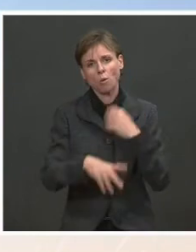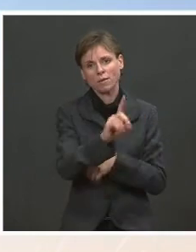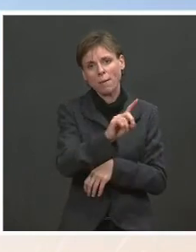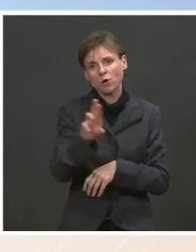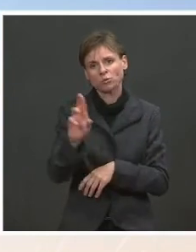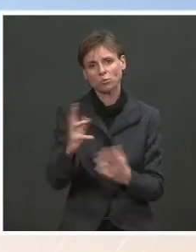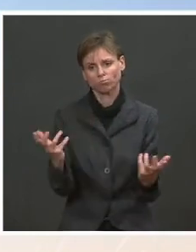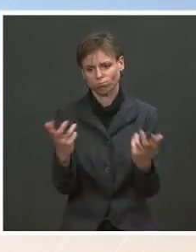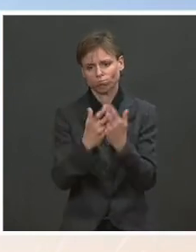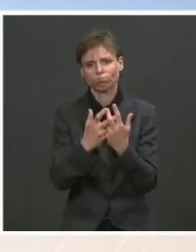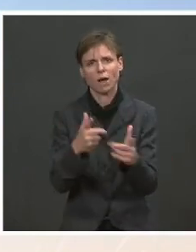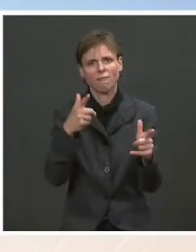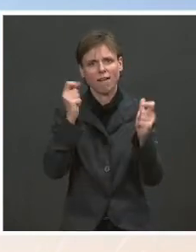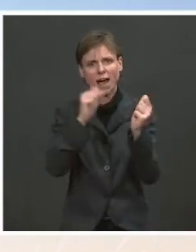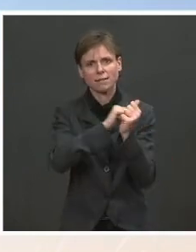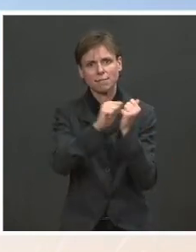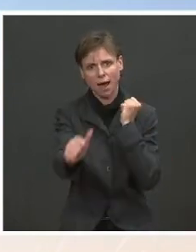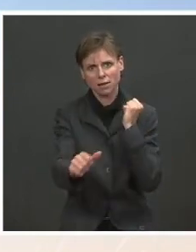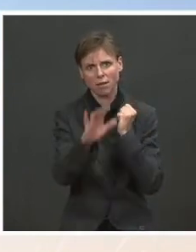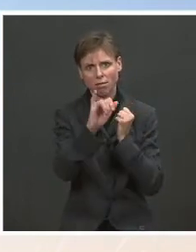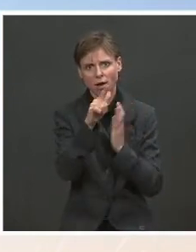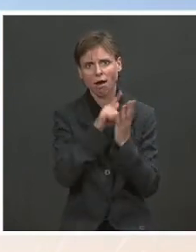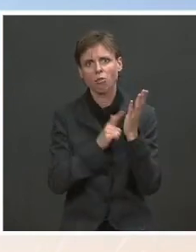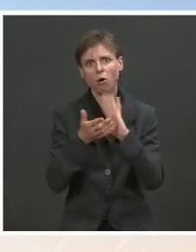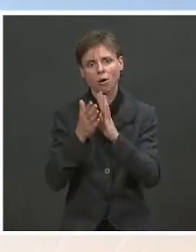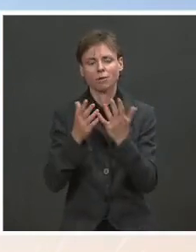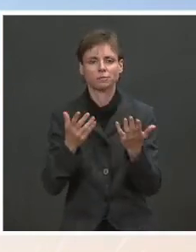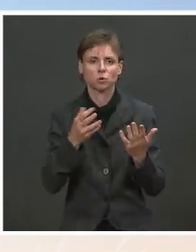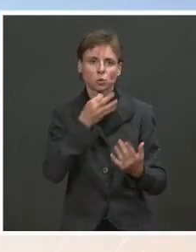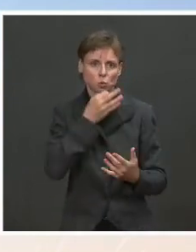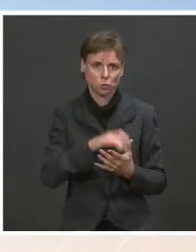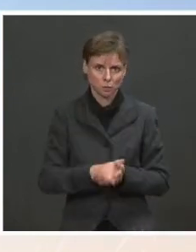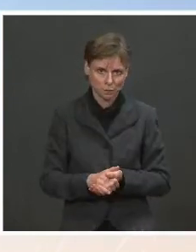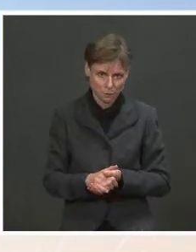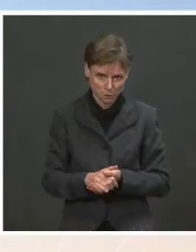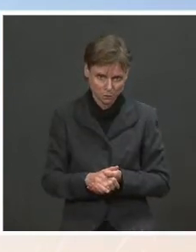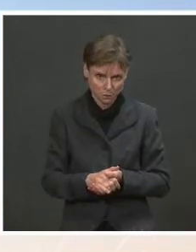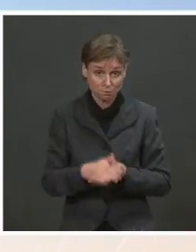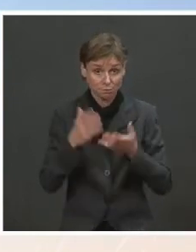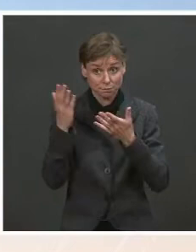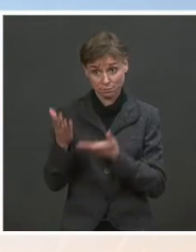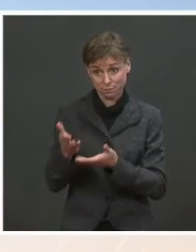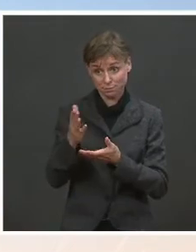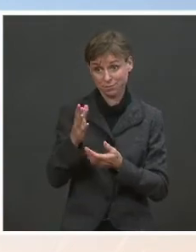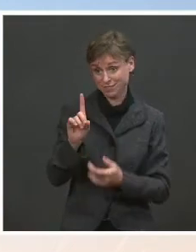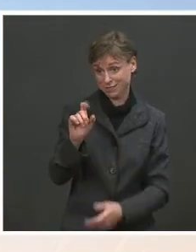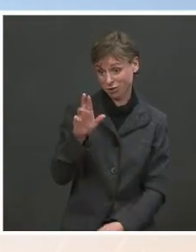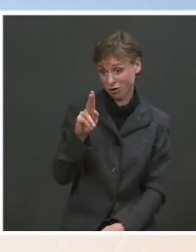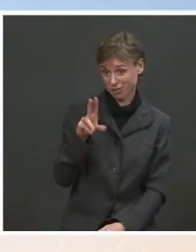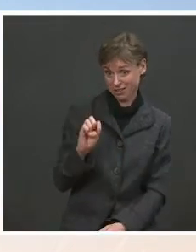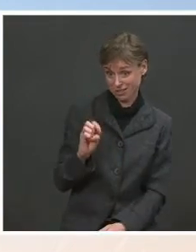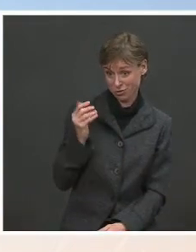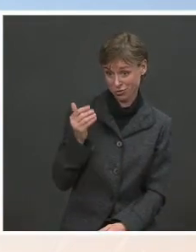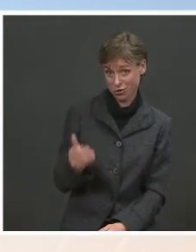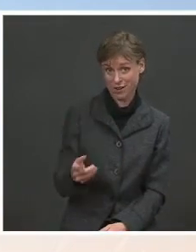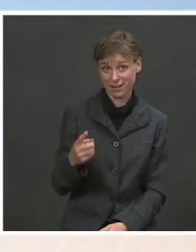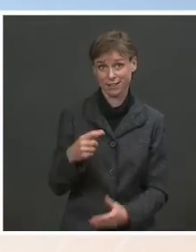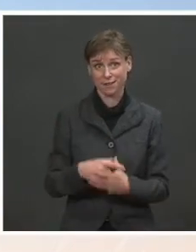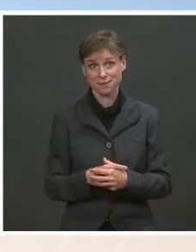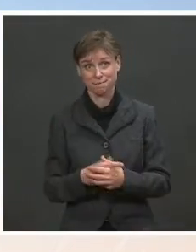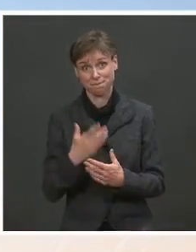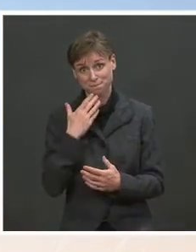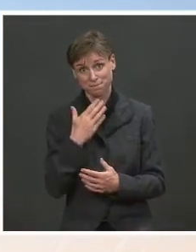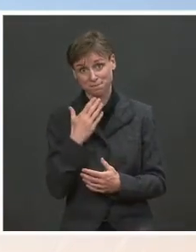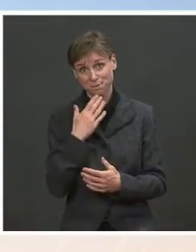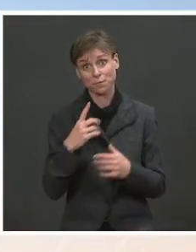swift passage of VAWA so that he can sign it into law soon. With that, Darlene, go ahead. Thank you, Jen.